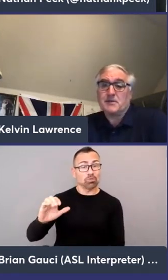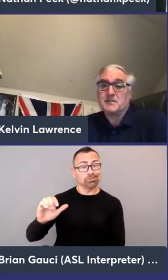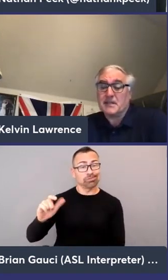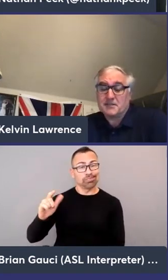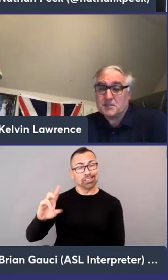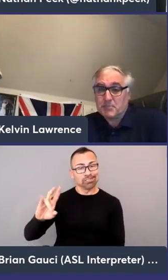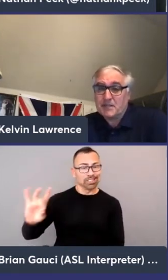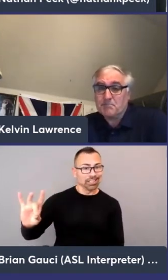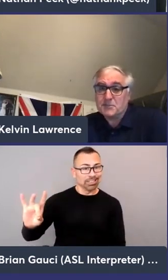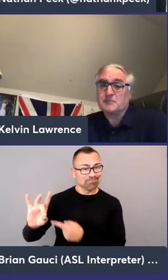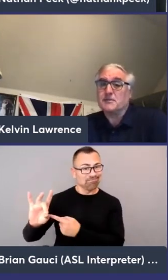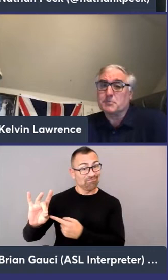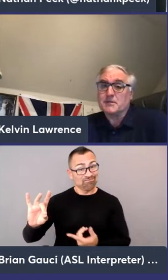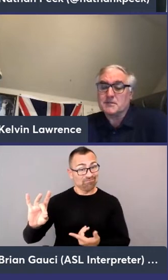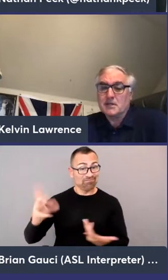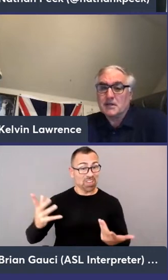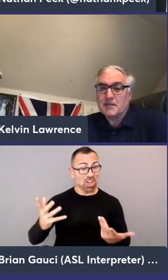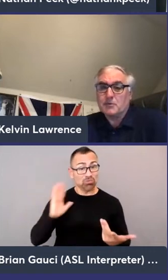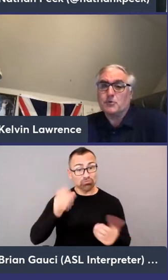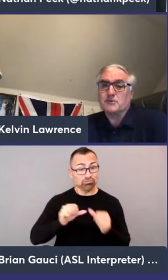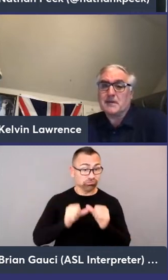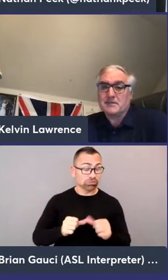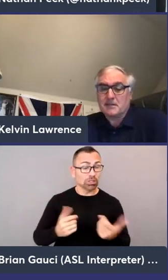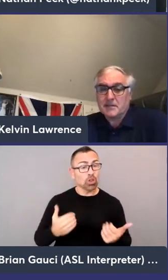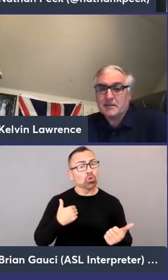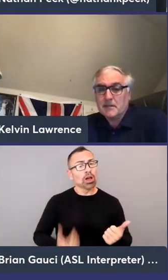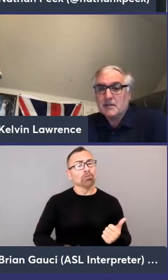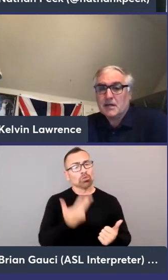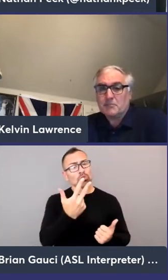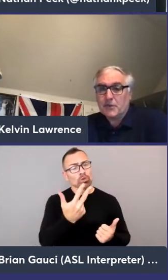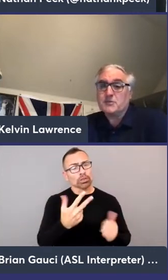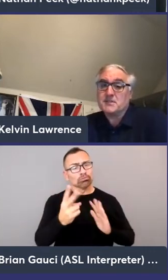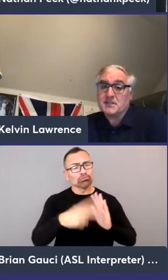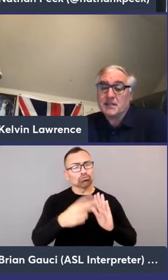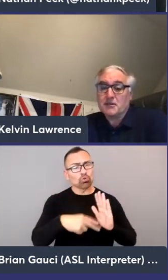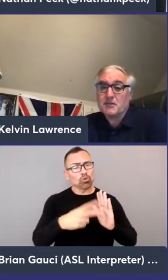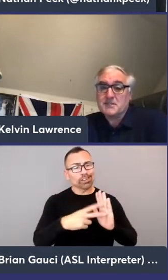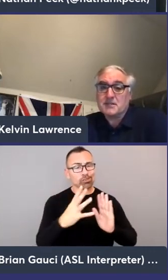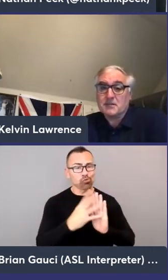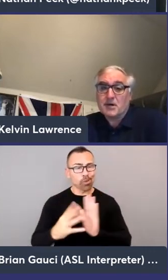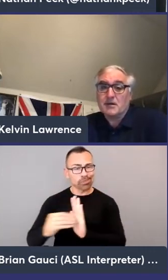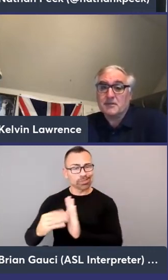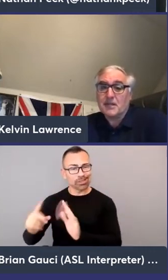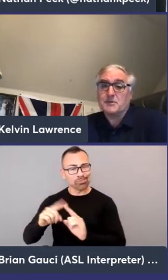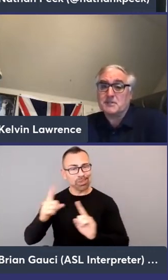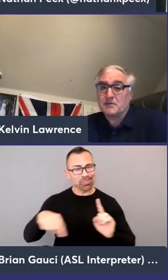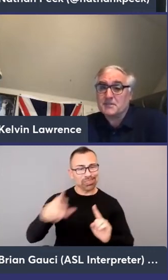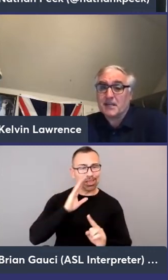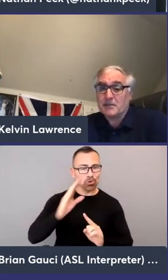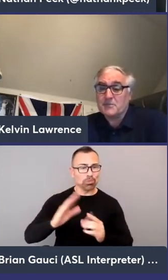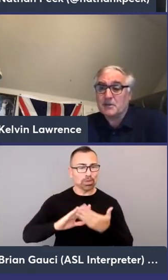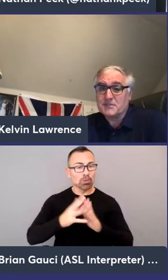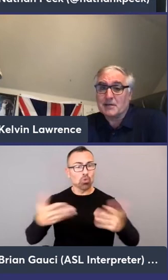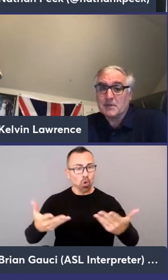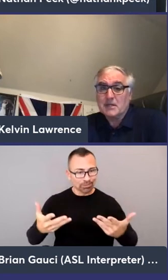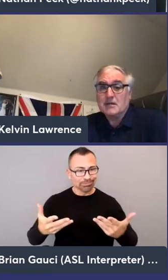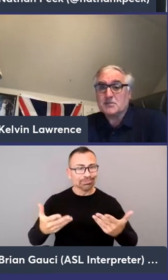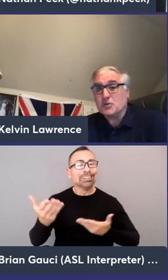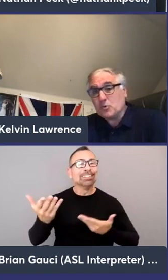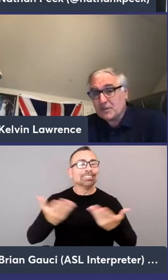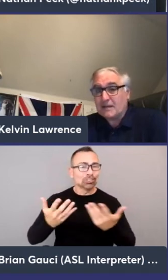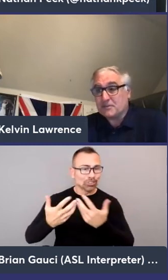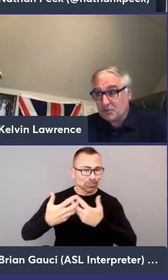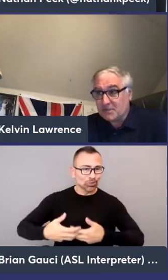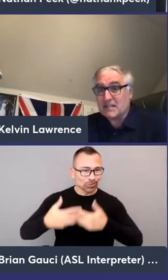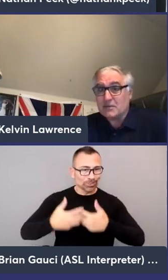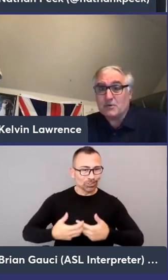read replicas, they'd just be serverless ones, and they would automatically notice the increase in demand, and they would start to scale themselves up. And so